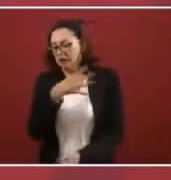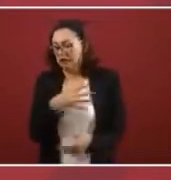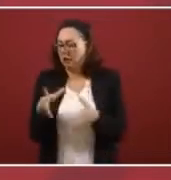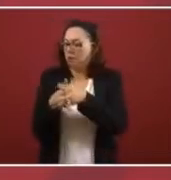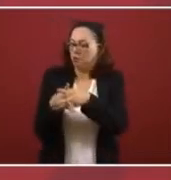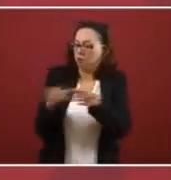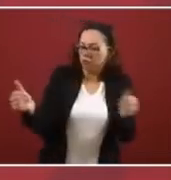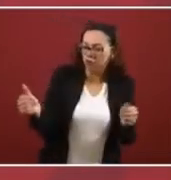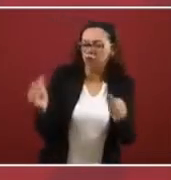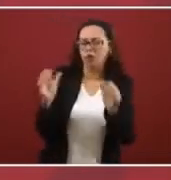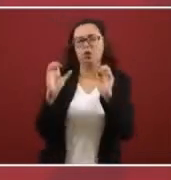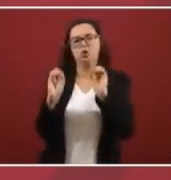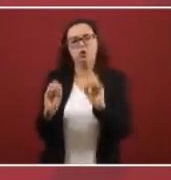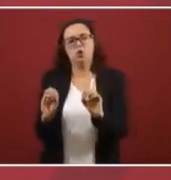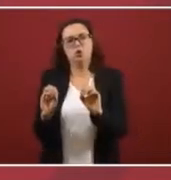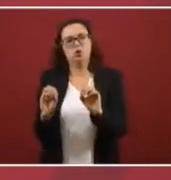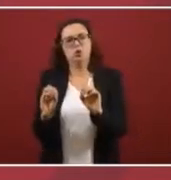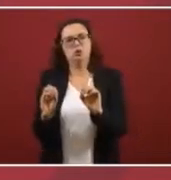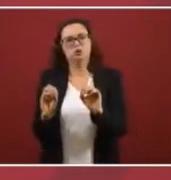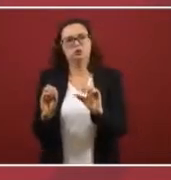maybe a child is missing,